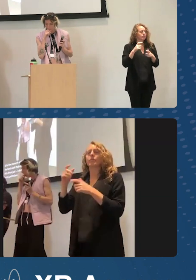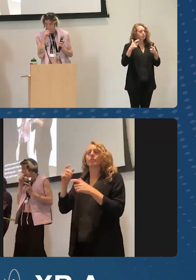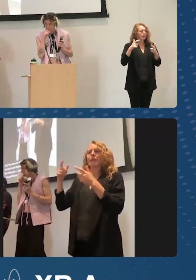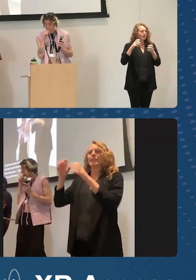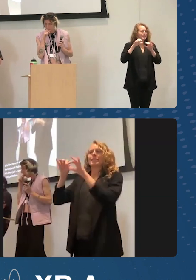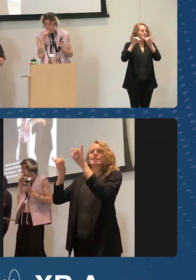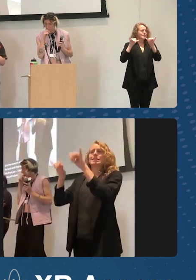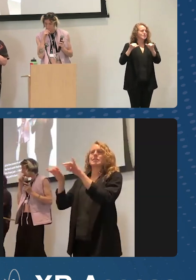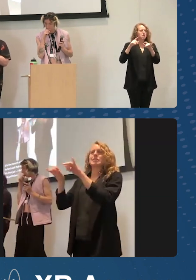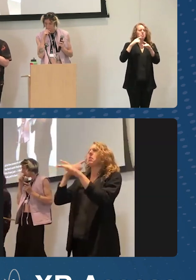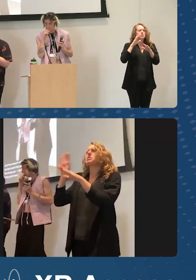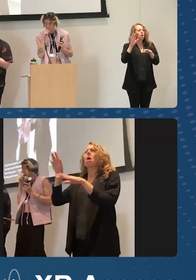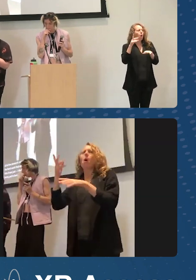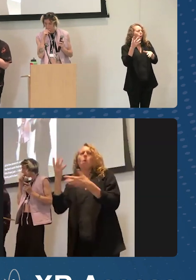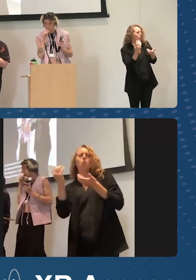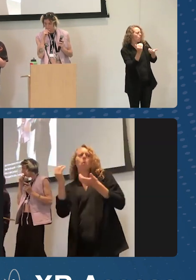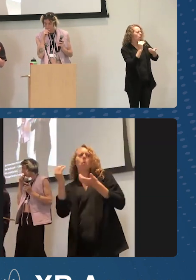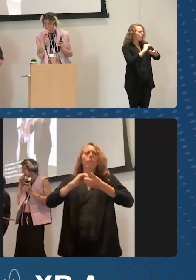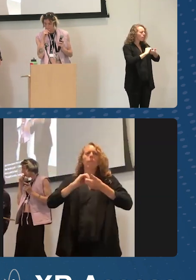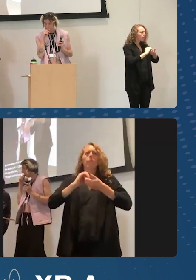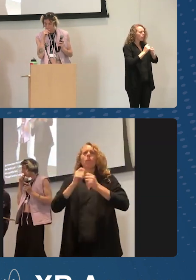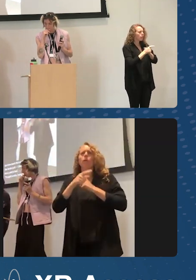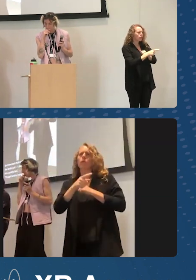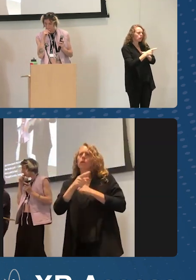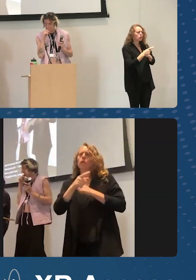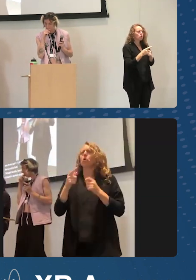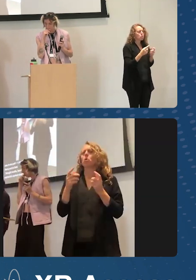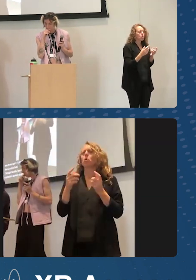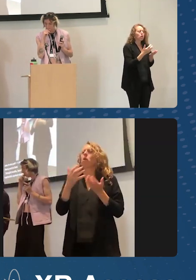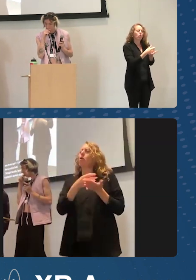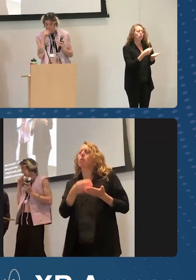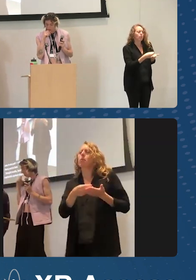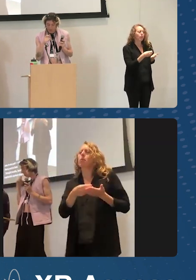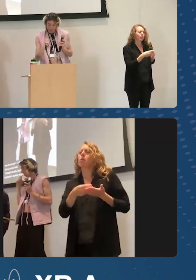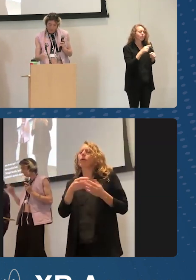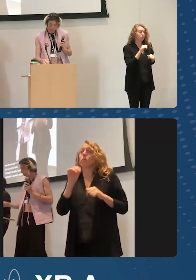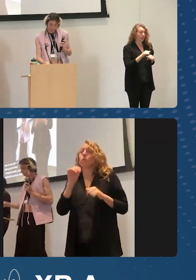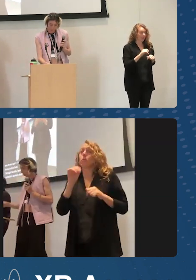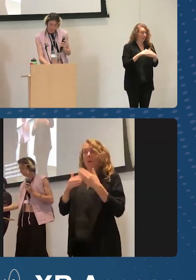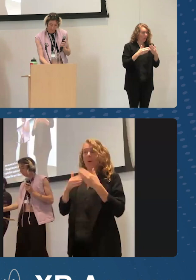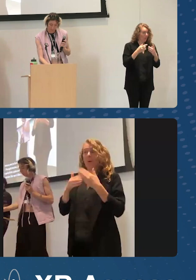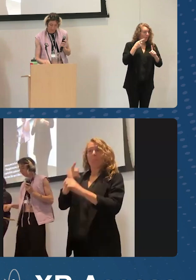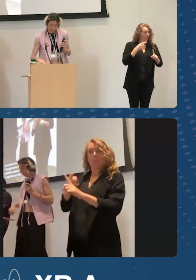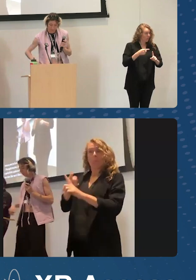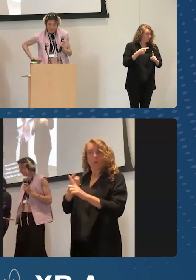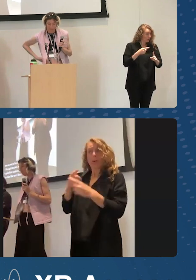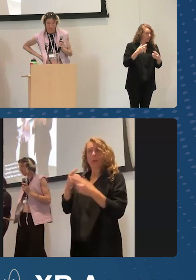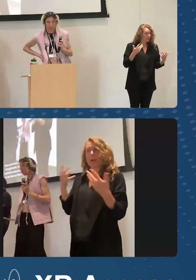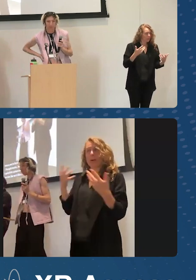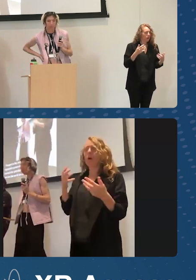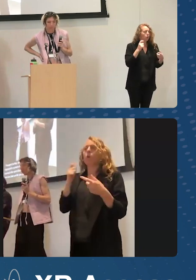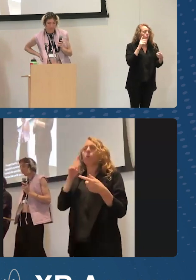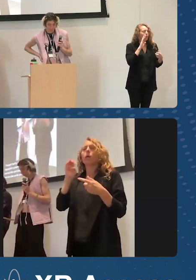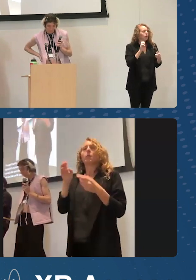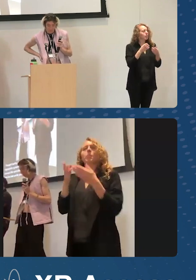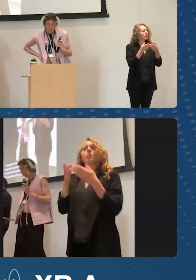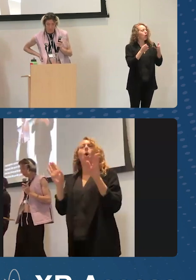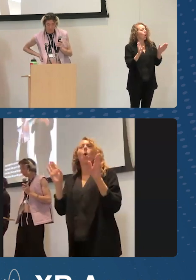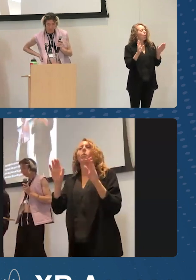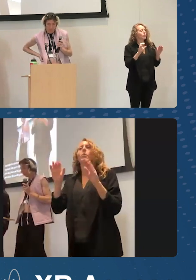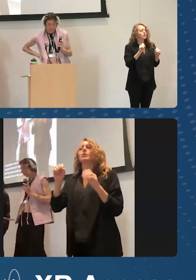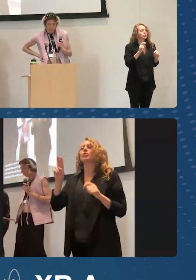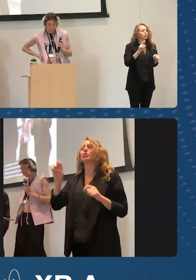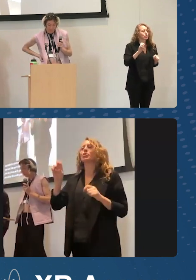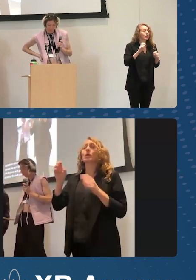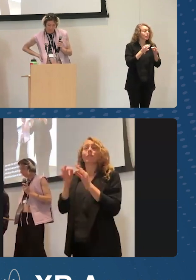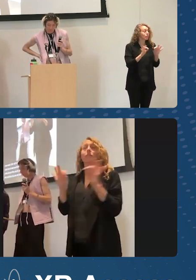we'd like to go into business with you and monetize this with you, which the whole point of the whole thing was that it was going to be open source and free for everyone to use,